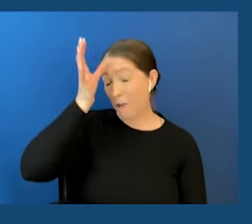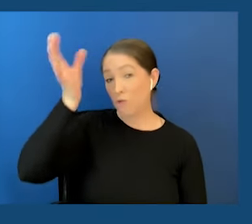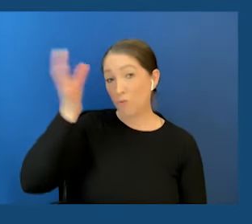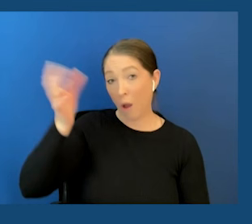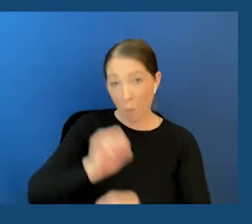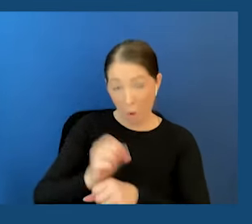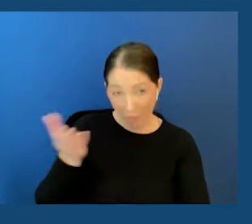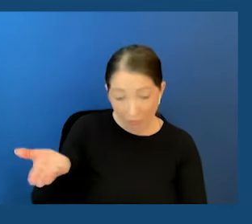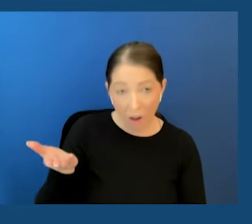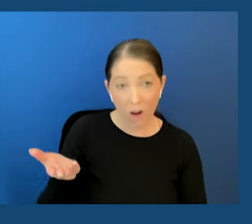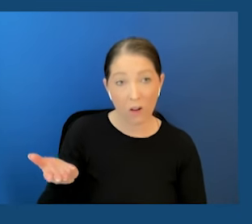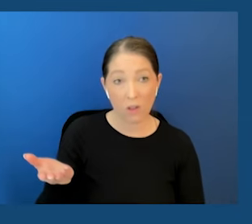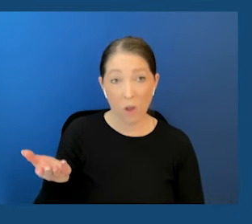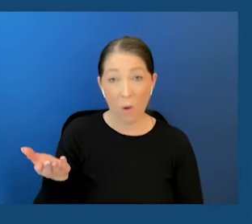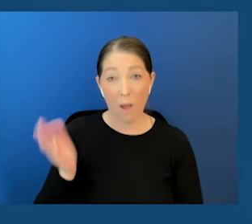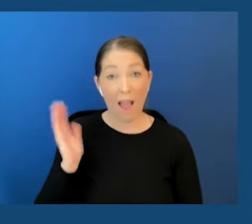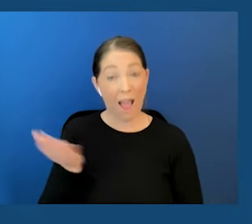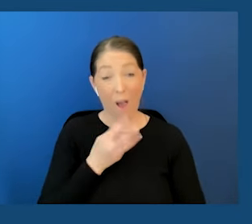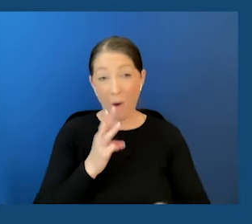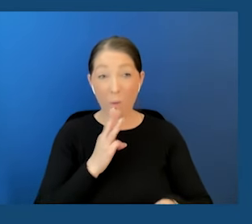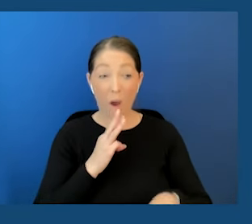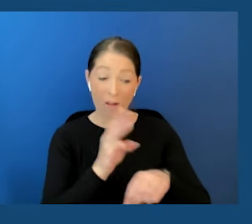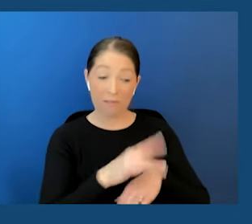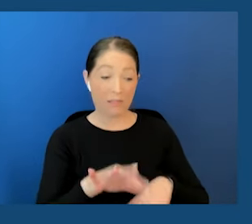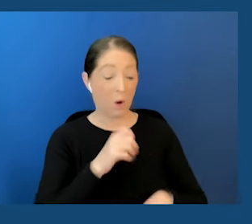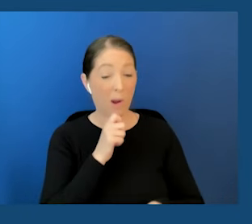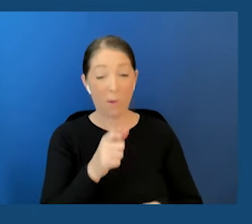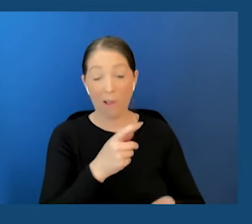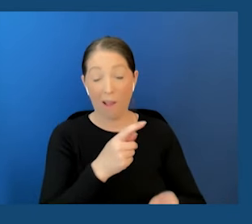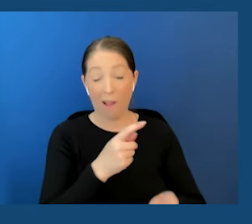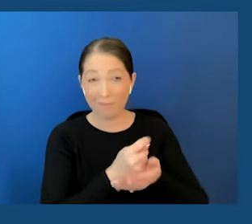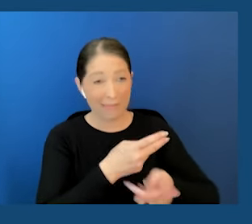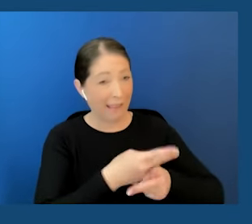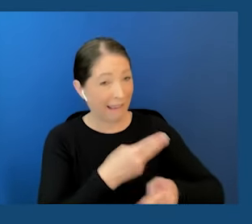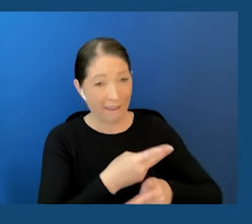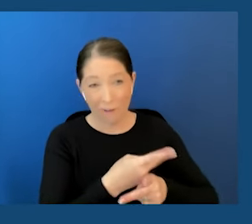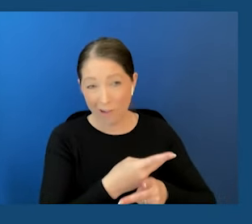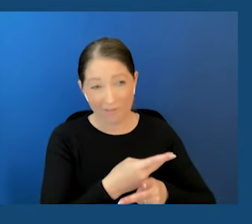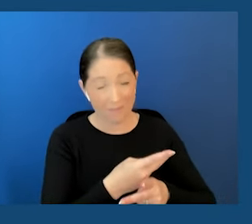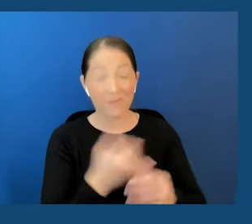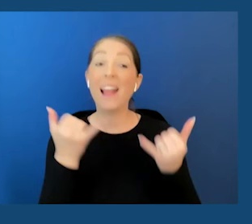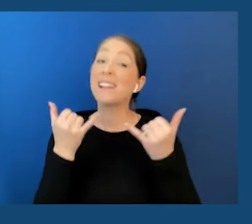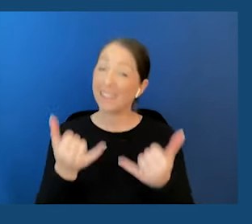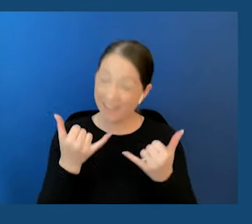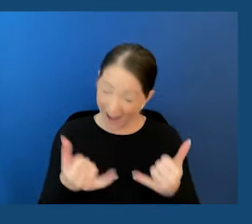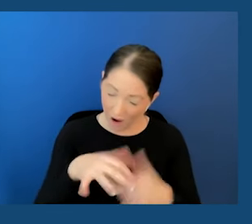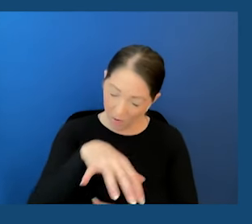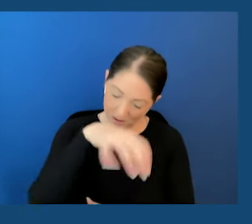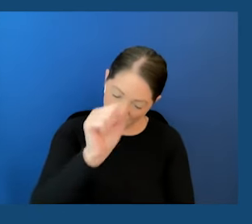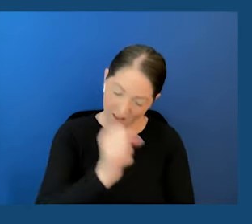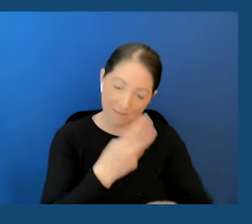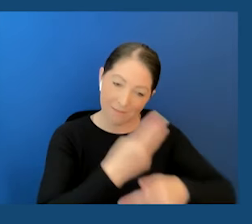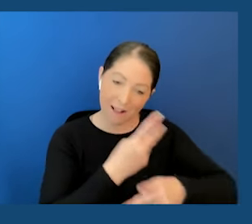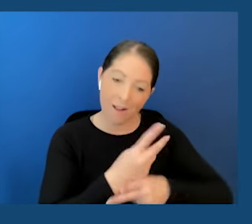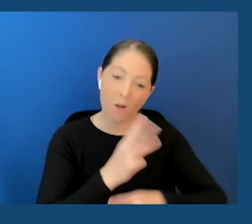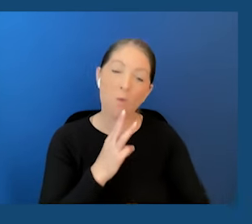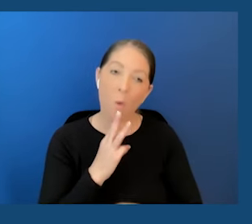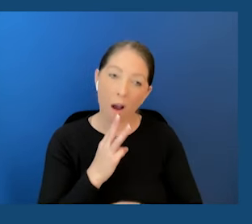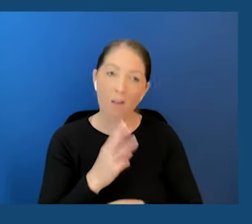not treated our waterfronts well. Now we are. We're recognizing their value in some communities long overdue. So let's make